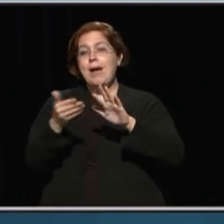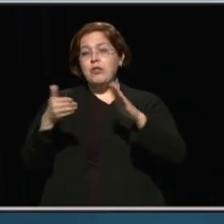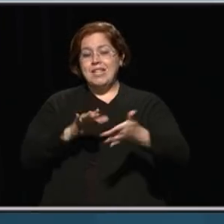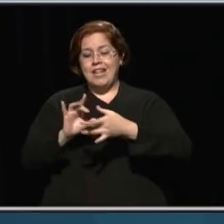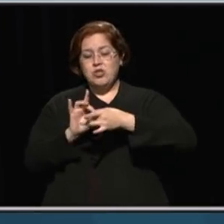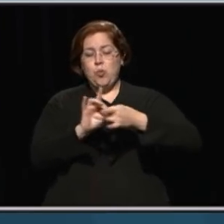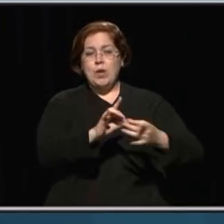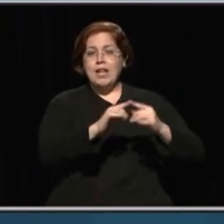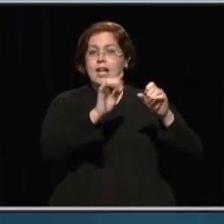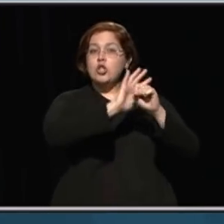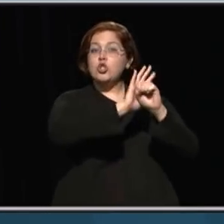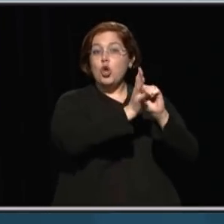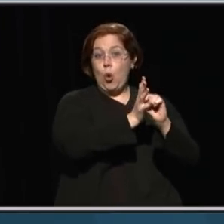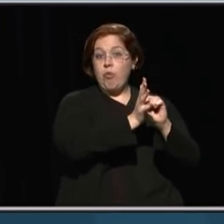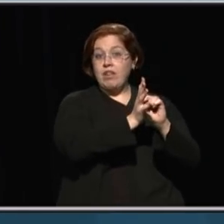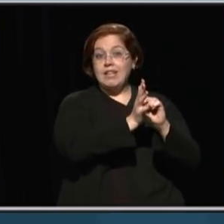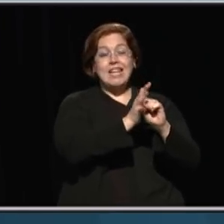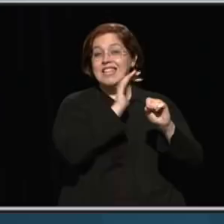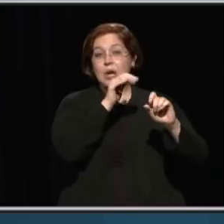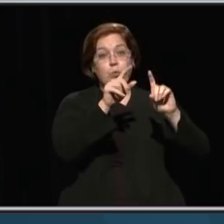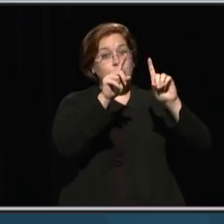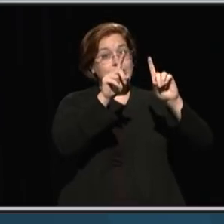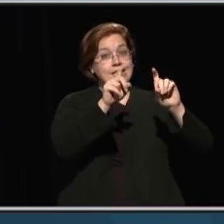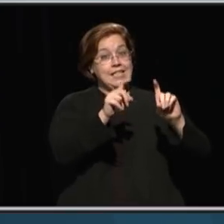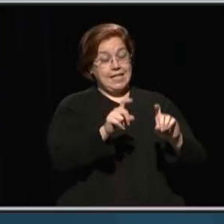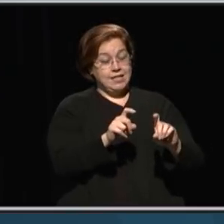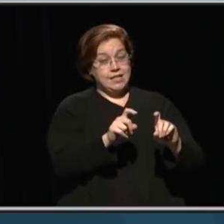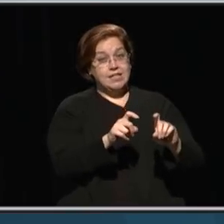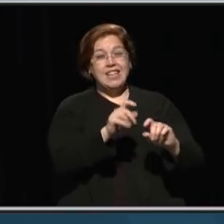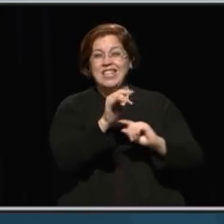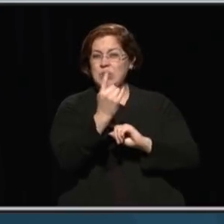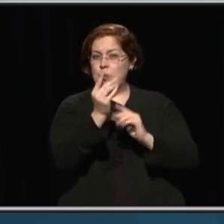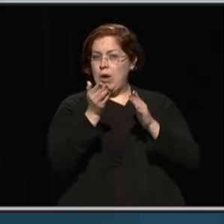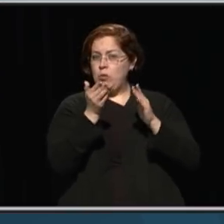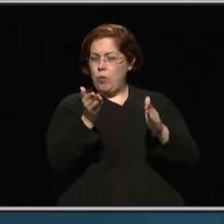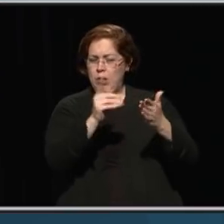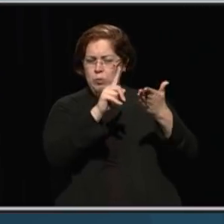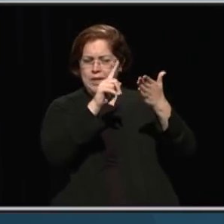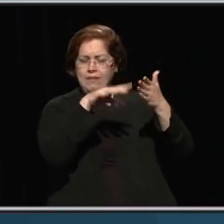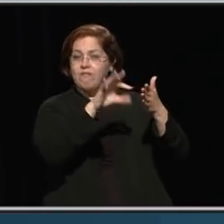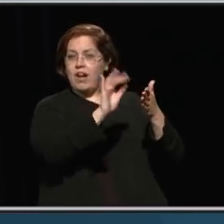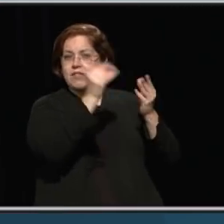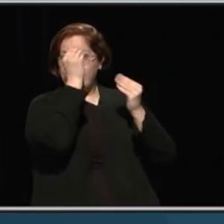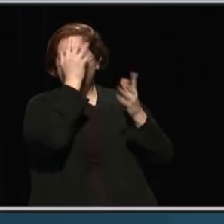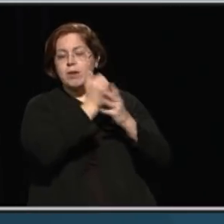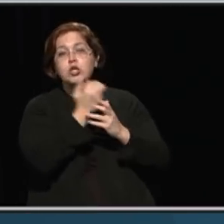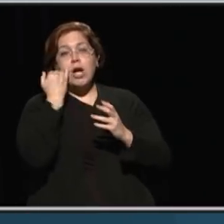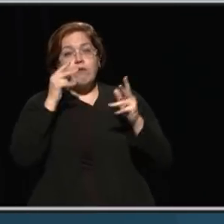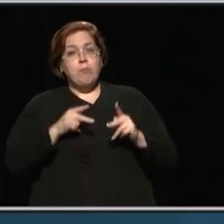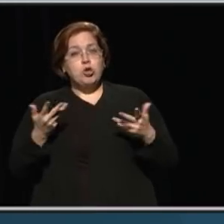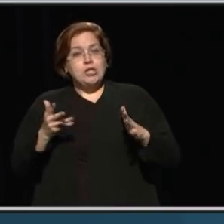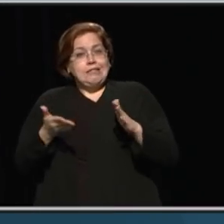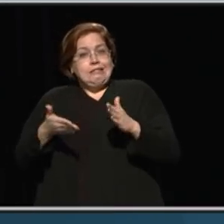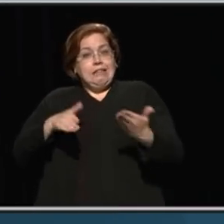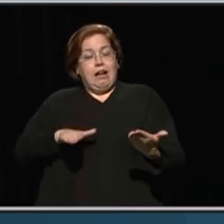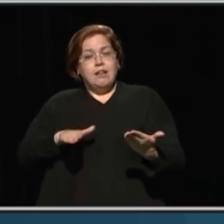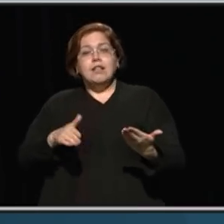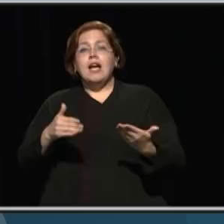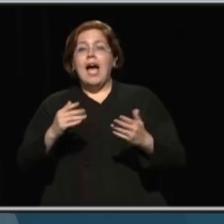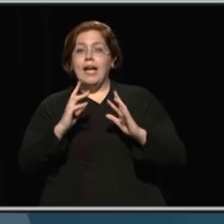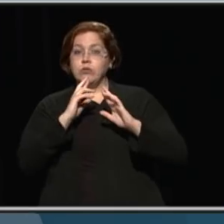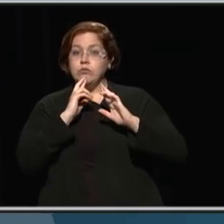related to COVID-19 that were not tested, and this is one way we can get at that data. If a person passes away and has a